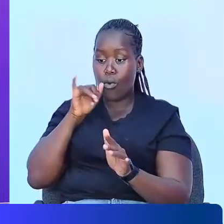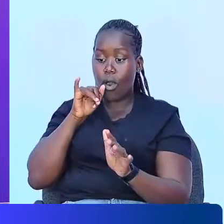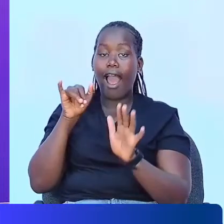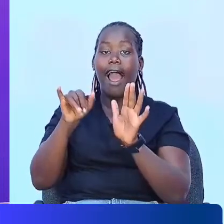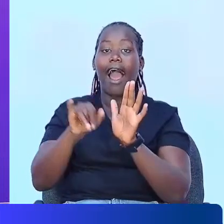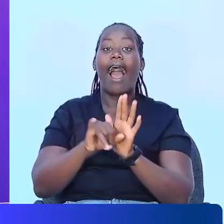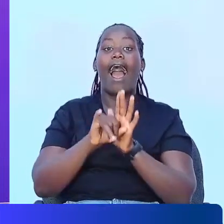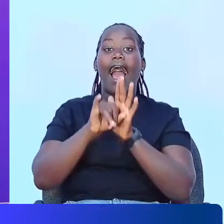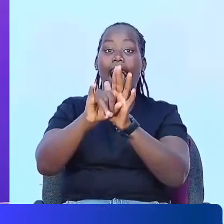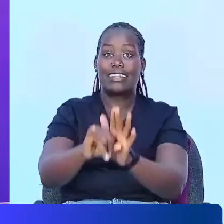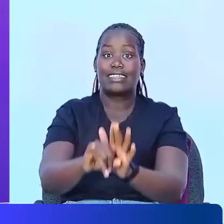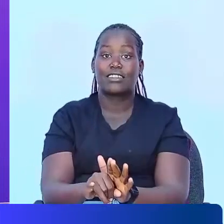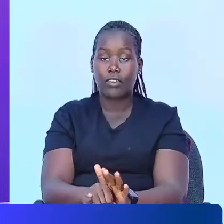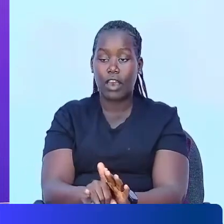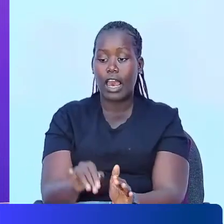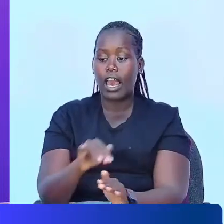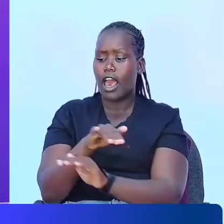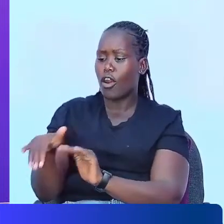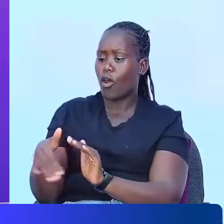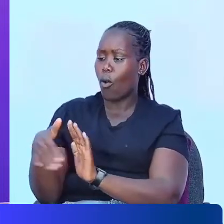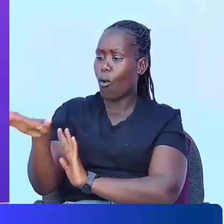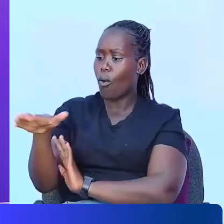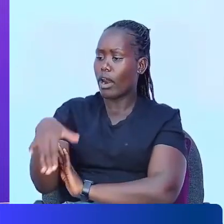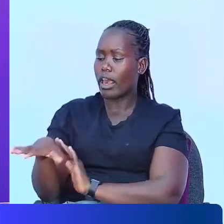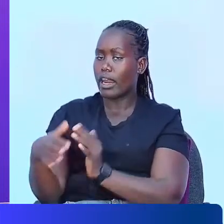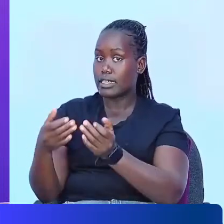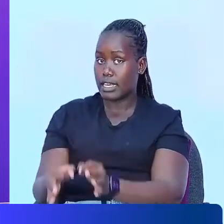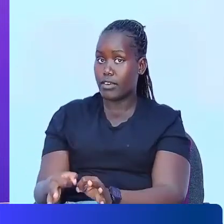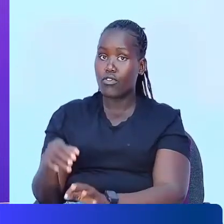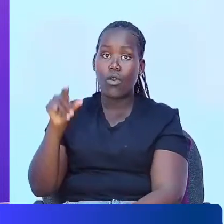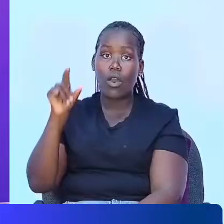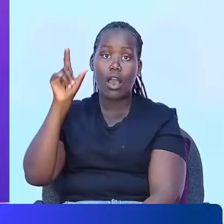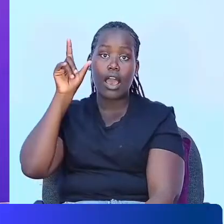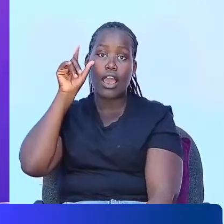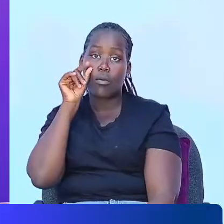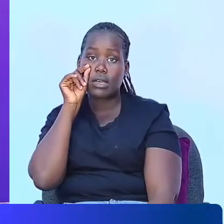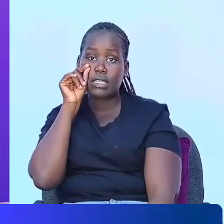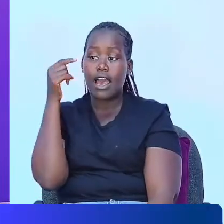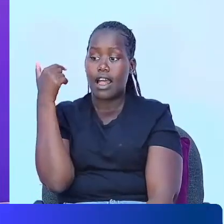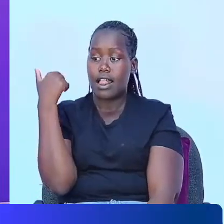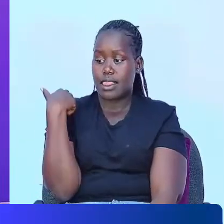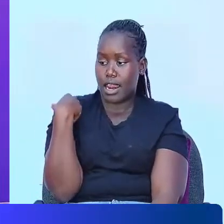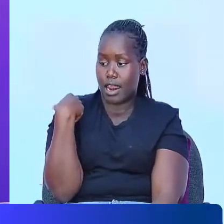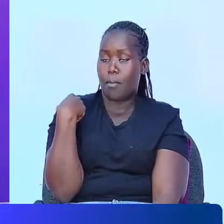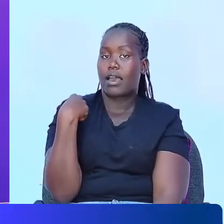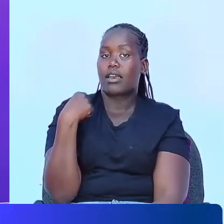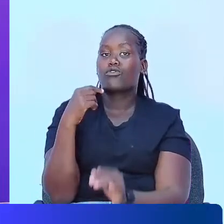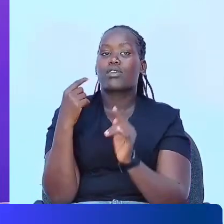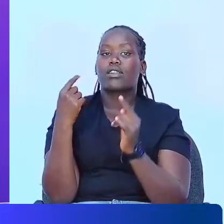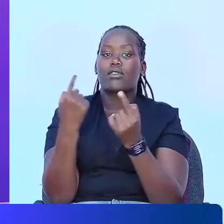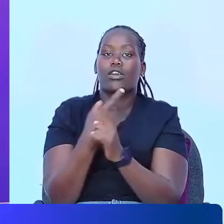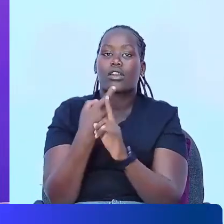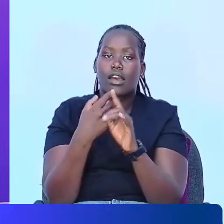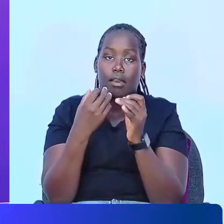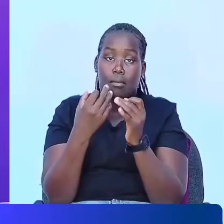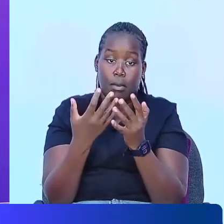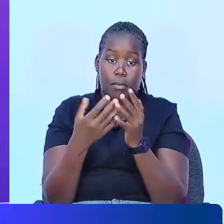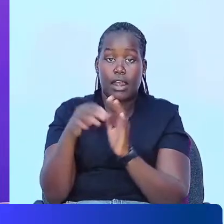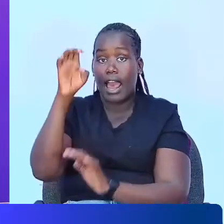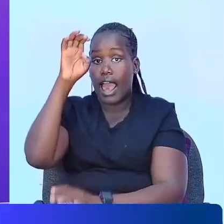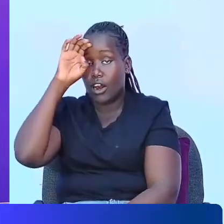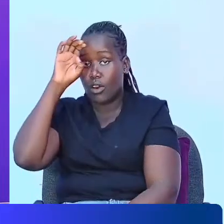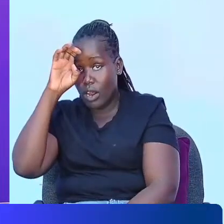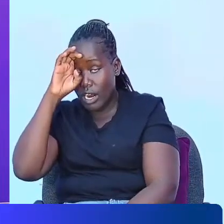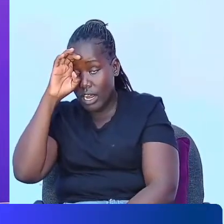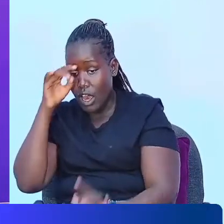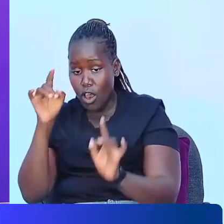are. And every area, if you are in Mombasa, that number will be different from if you are in Eldoret. That number also carries